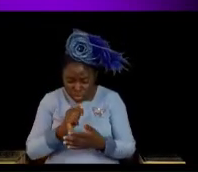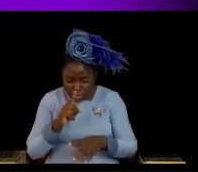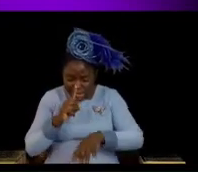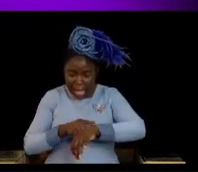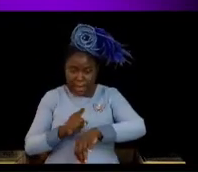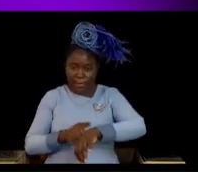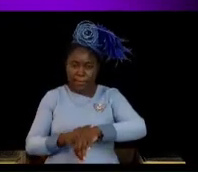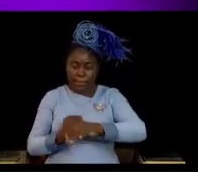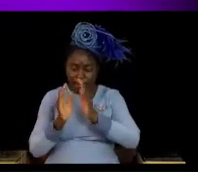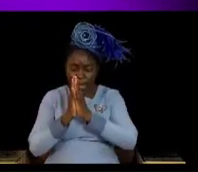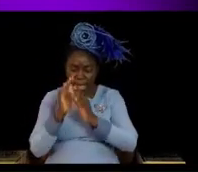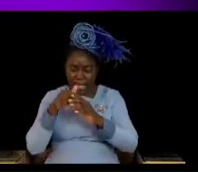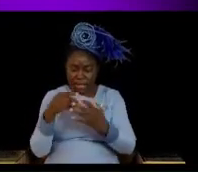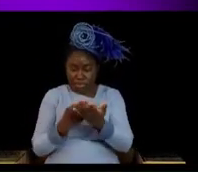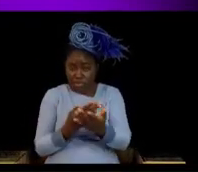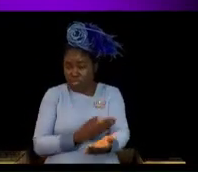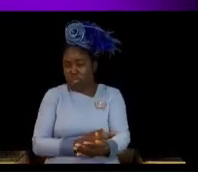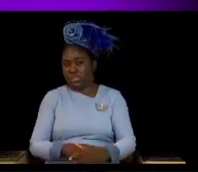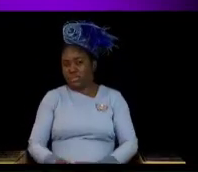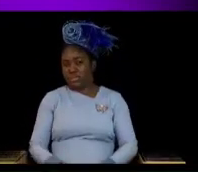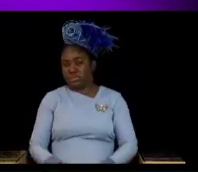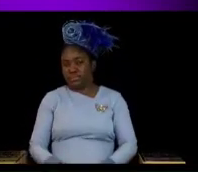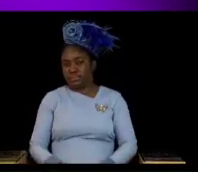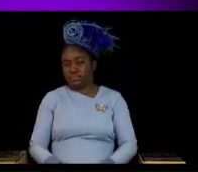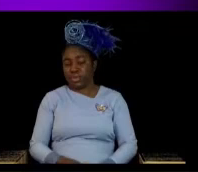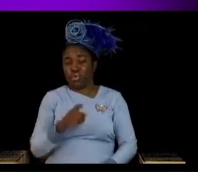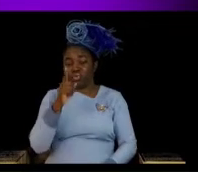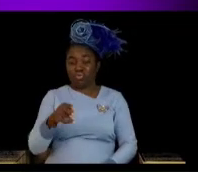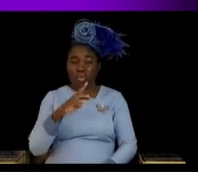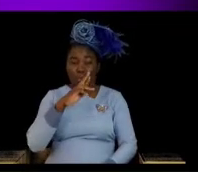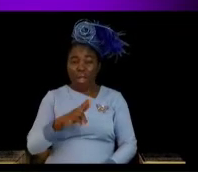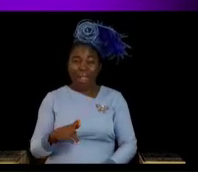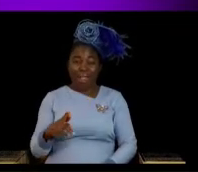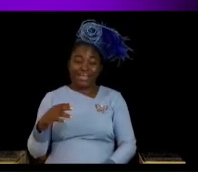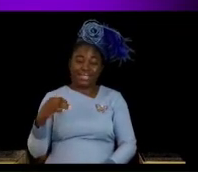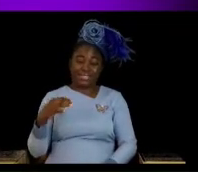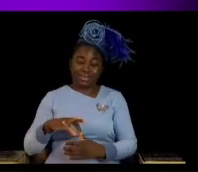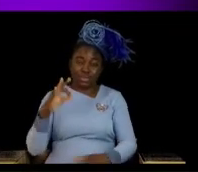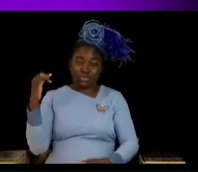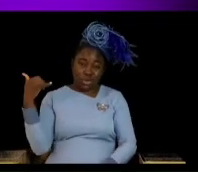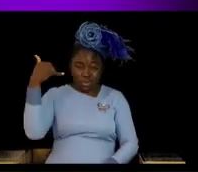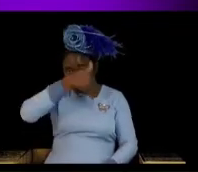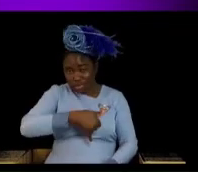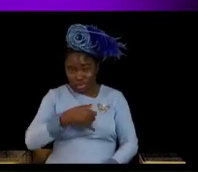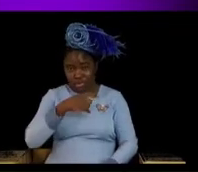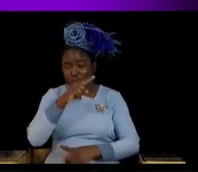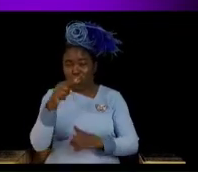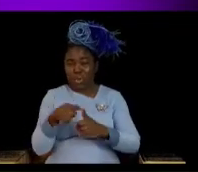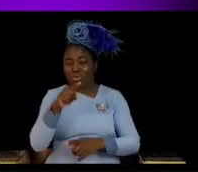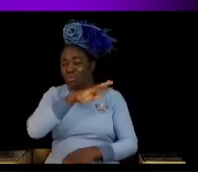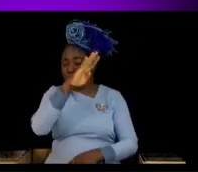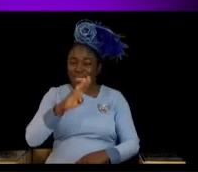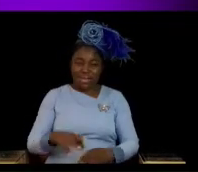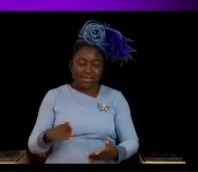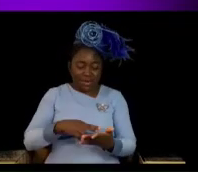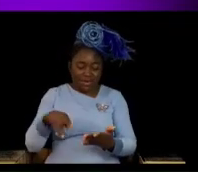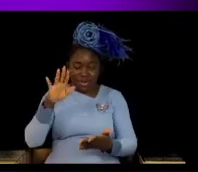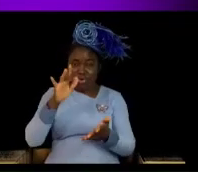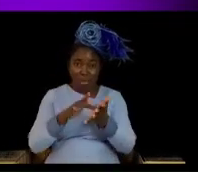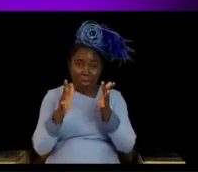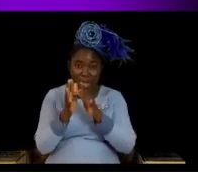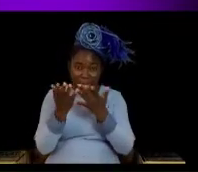spiritual dunce when you never read your Bible deeply. You are a